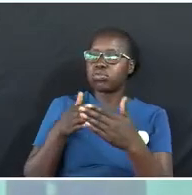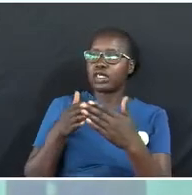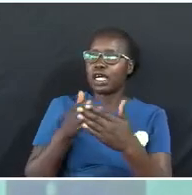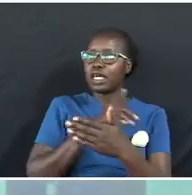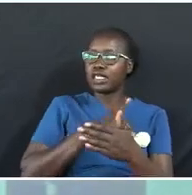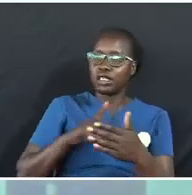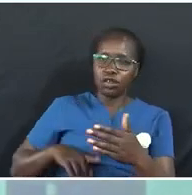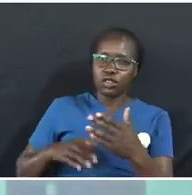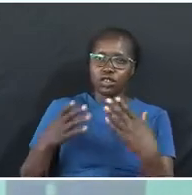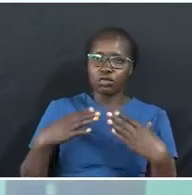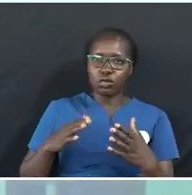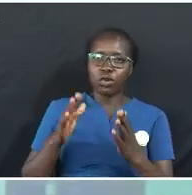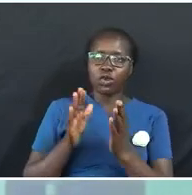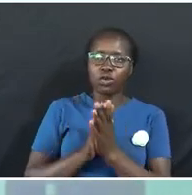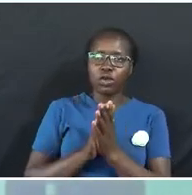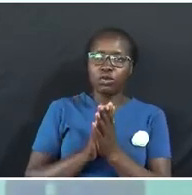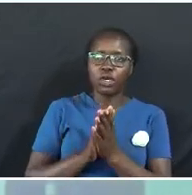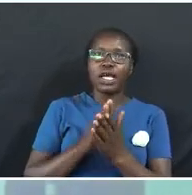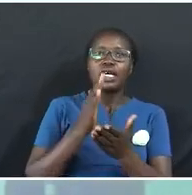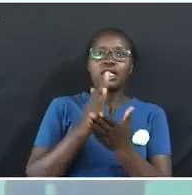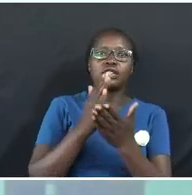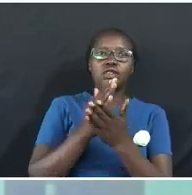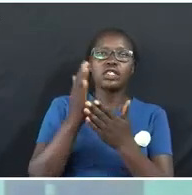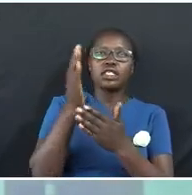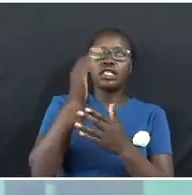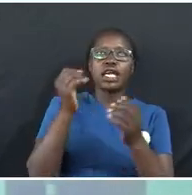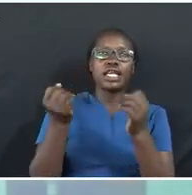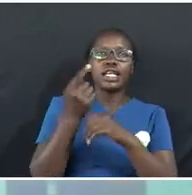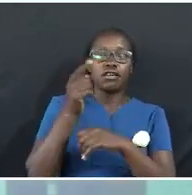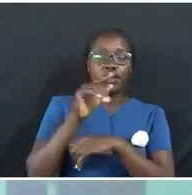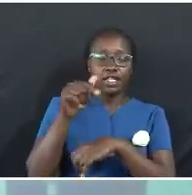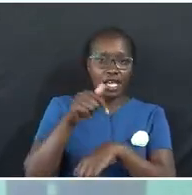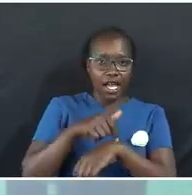people will fit exactly the team of the 11th hour.